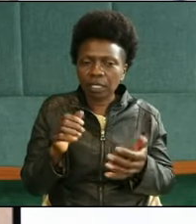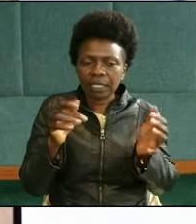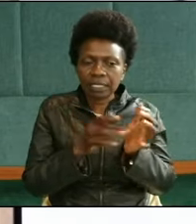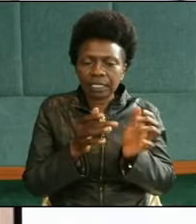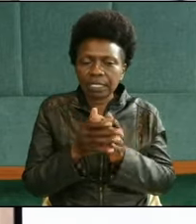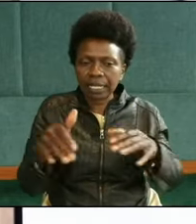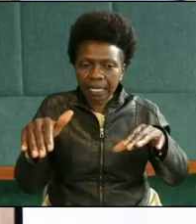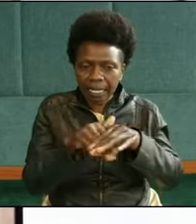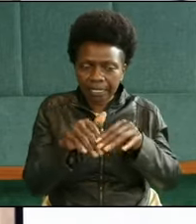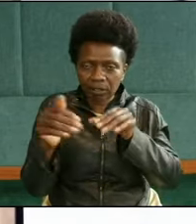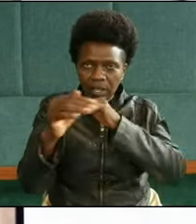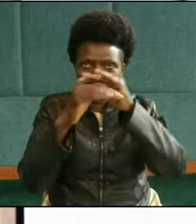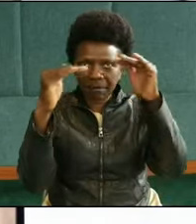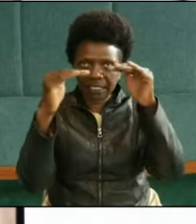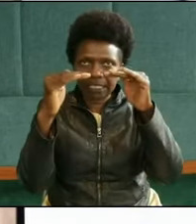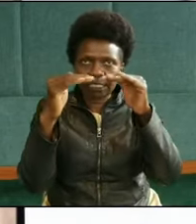Jesus entered into the heavens